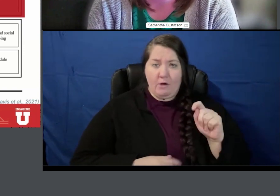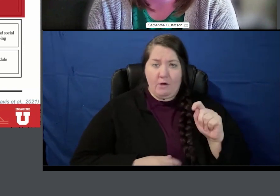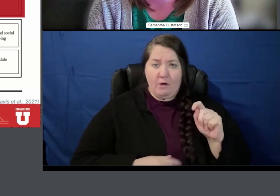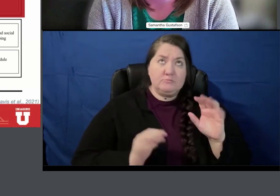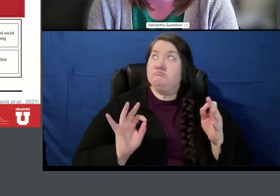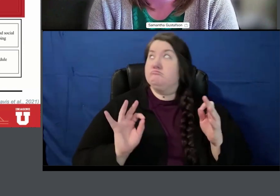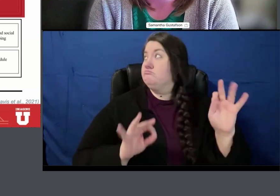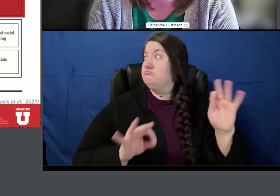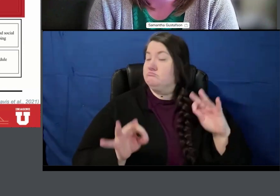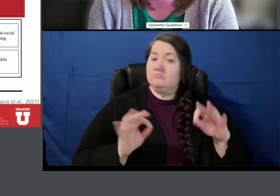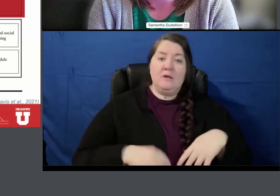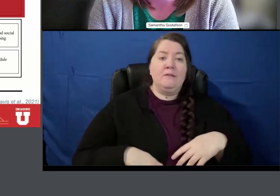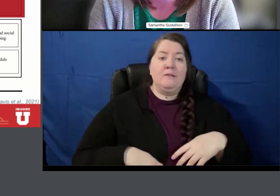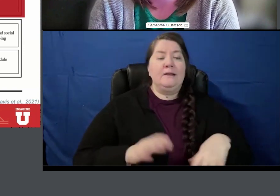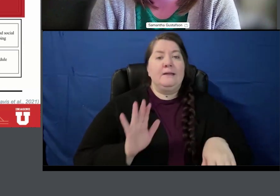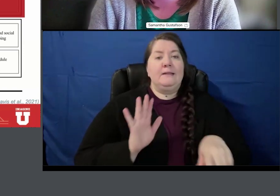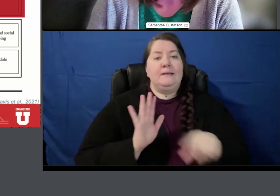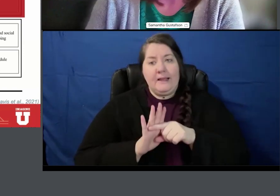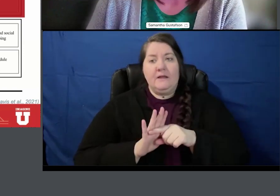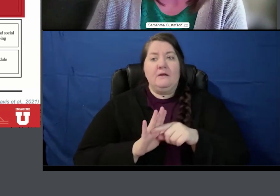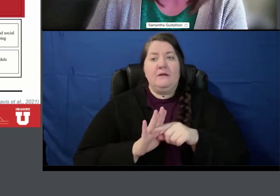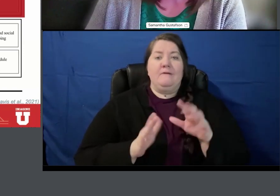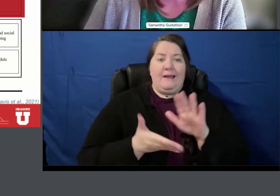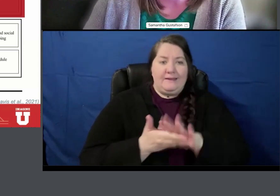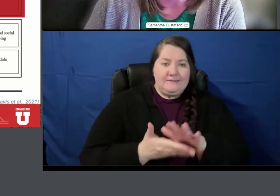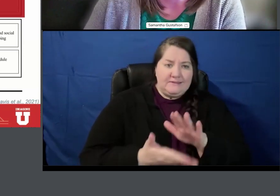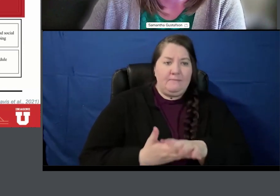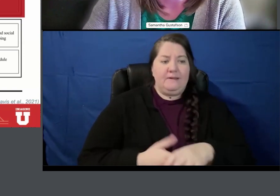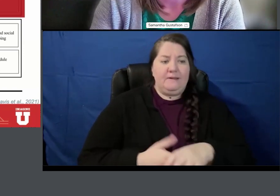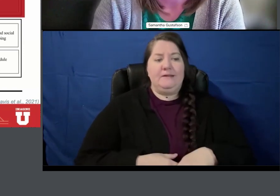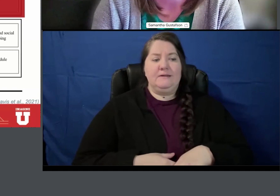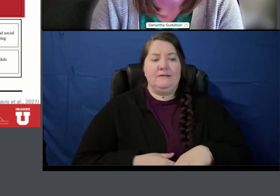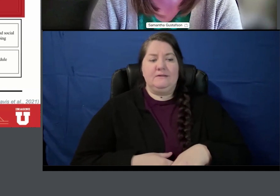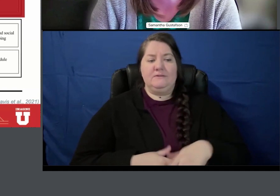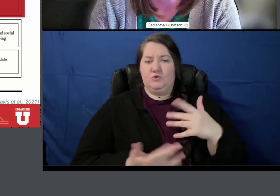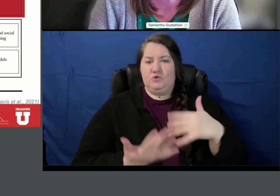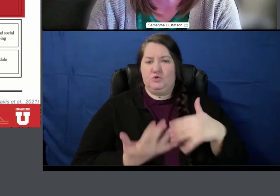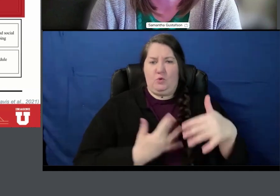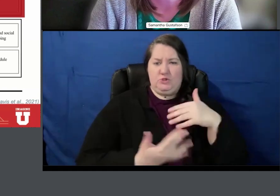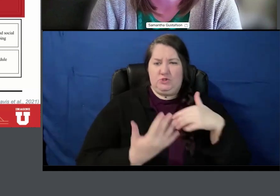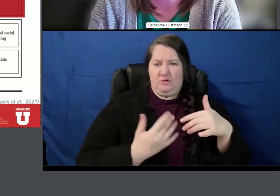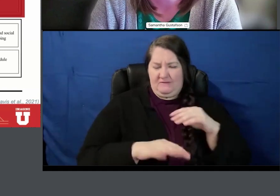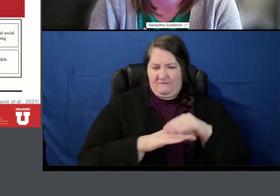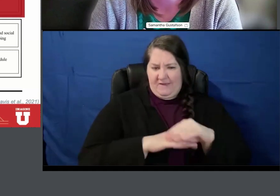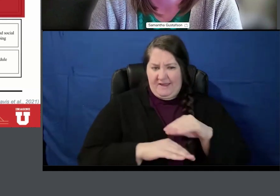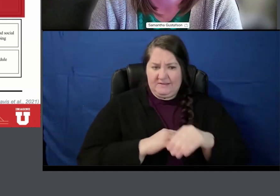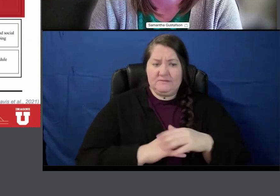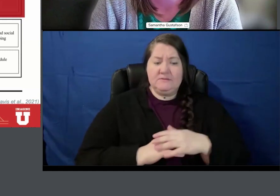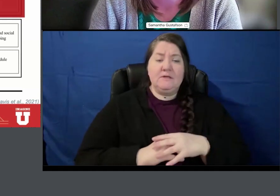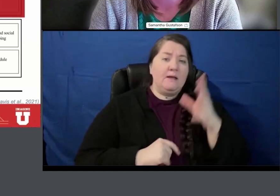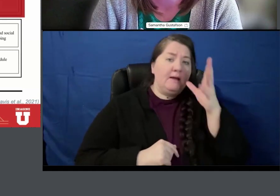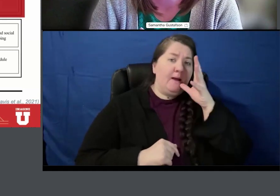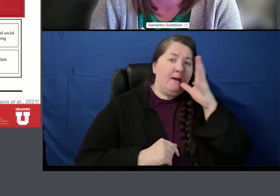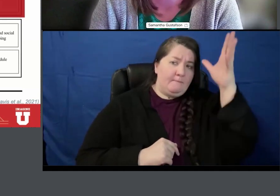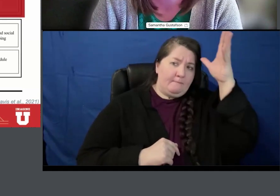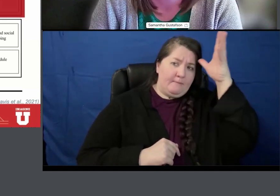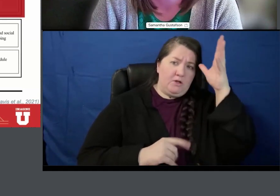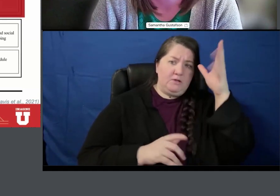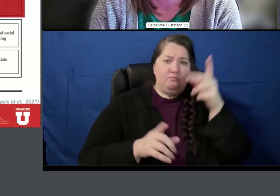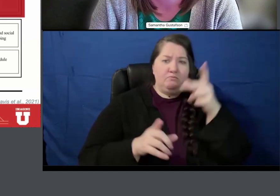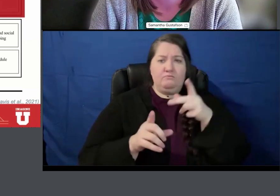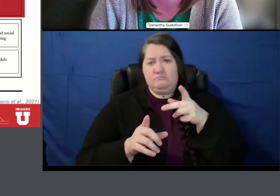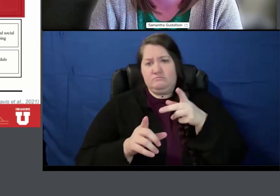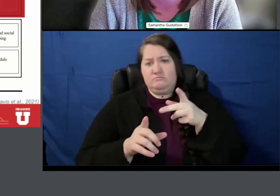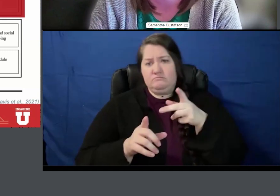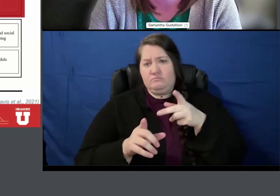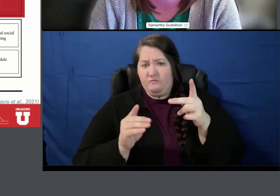negative academic and psychosocial effects. And interestingly, parents and professionals were much more aware of these